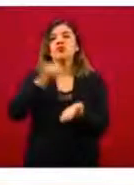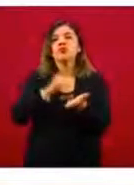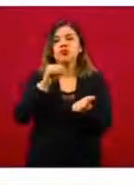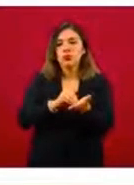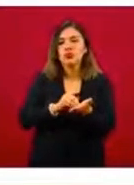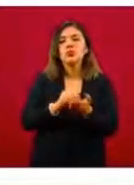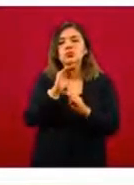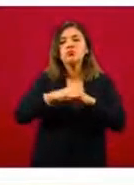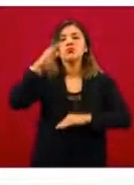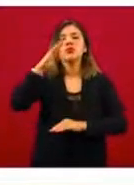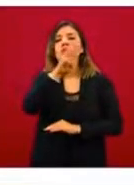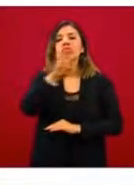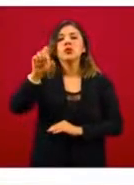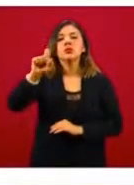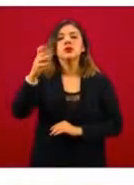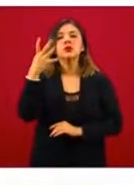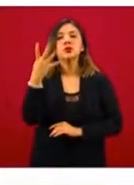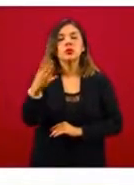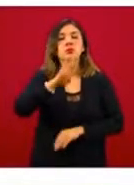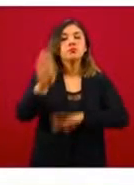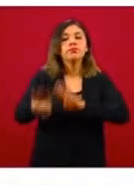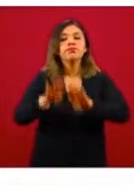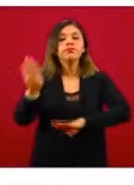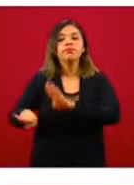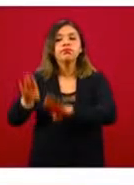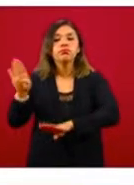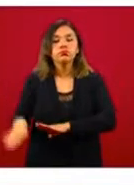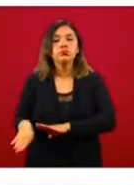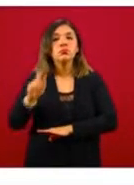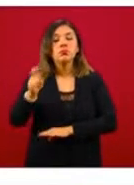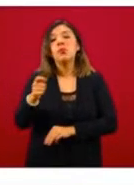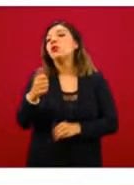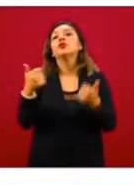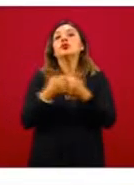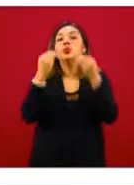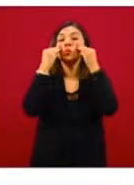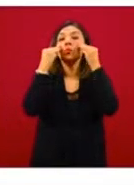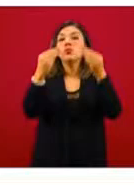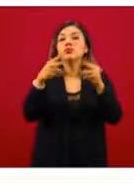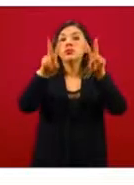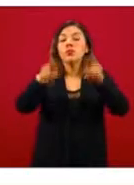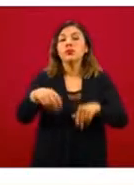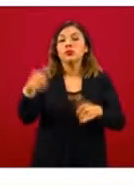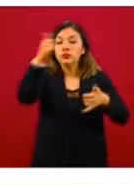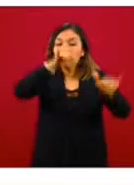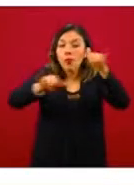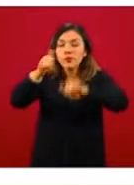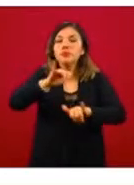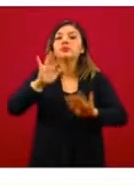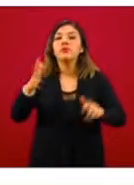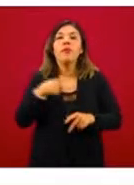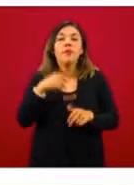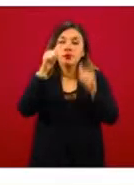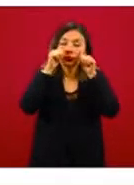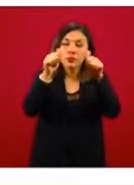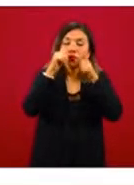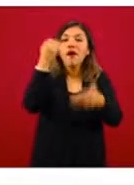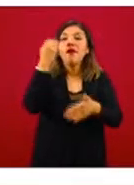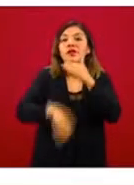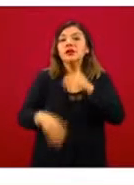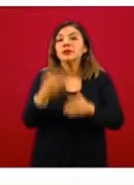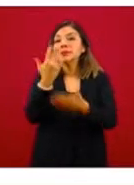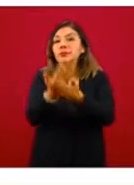We see an increase there, 924 suspected deaths. We still are waiting on the